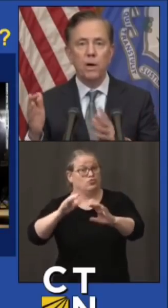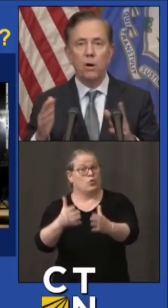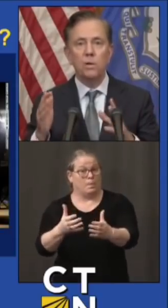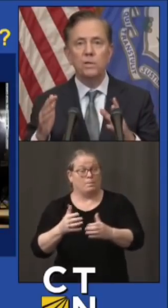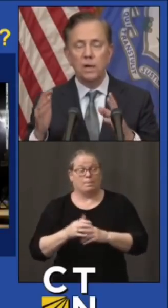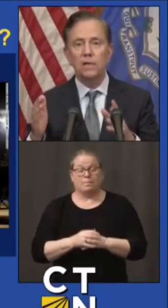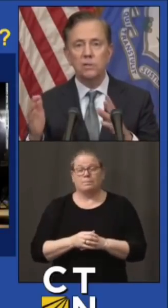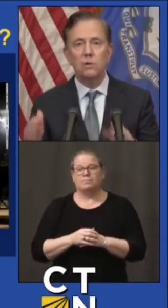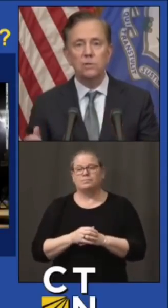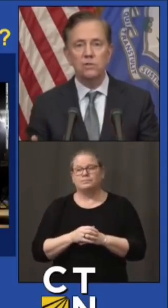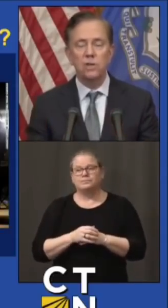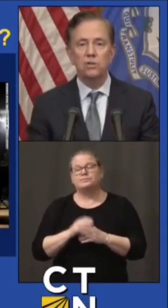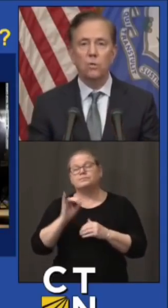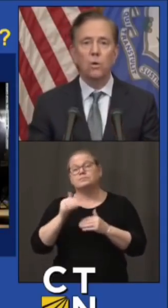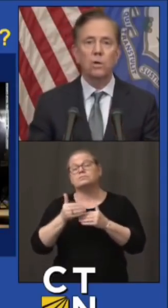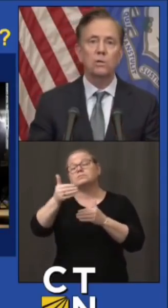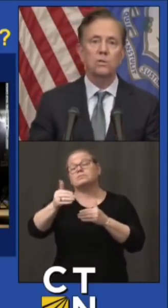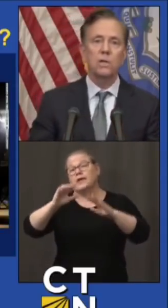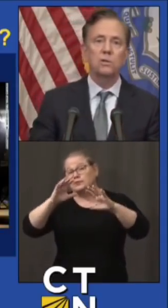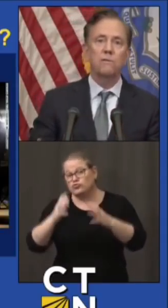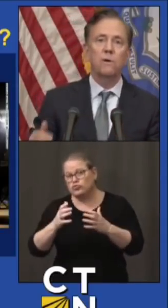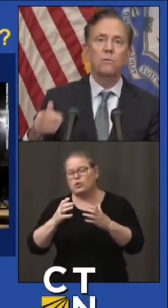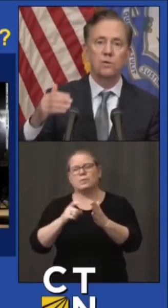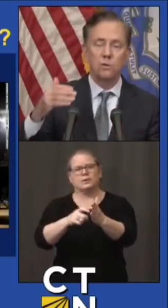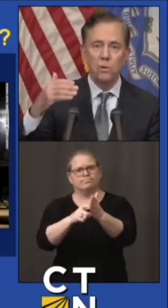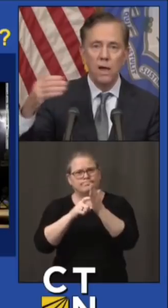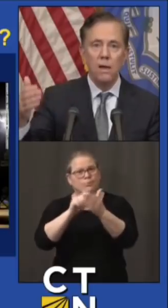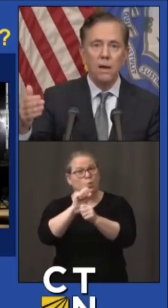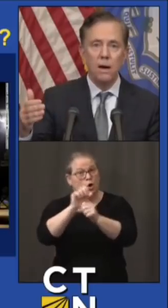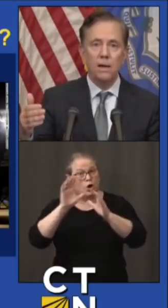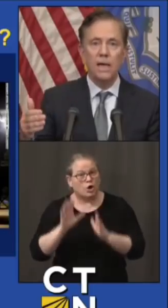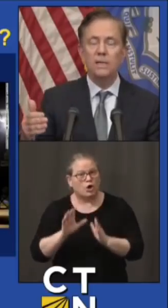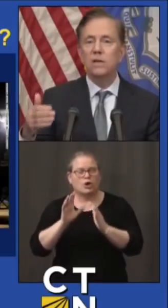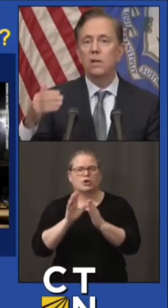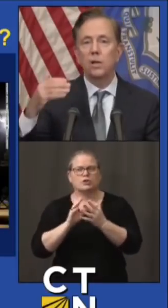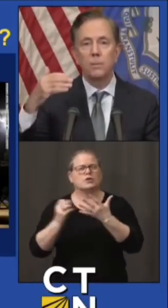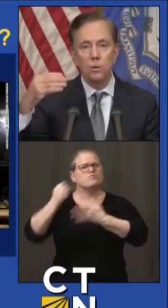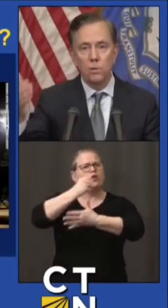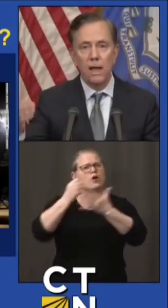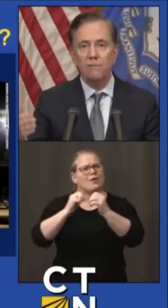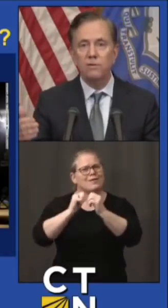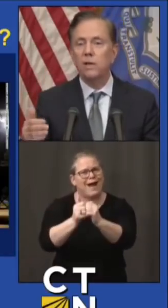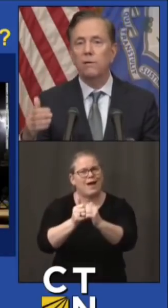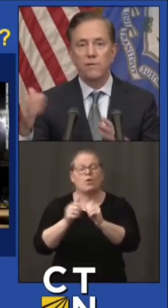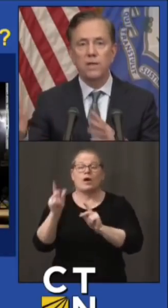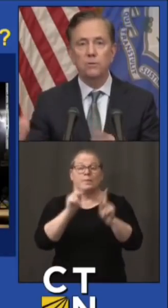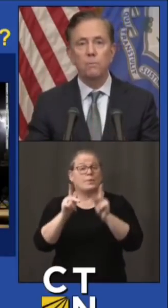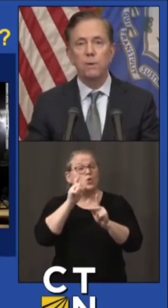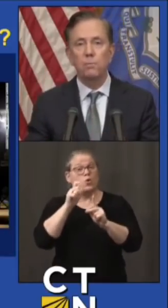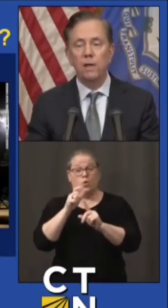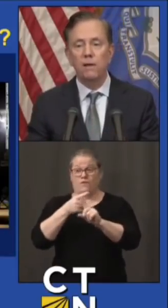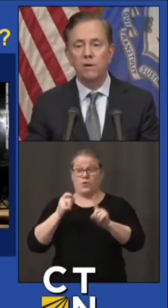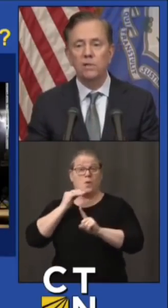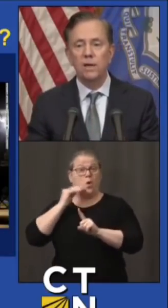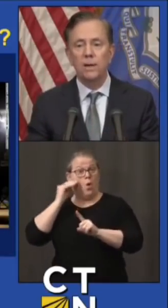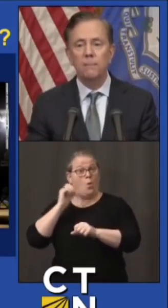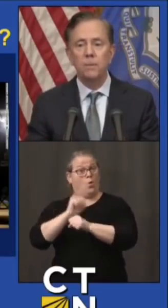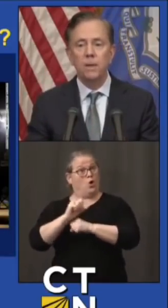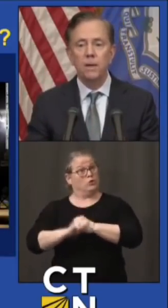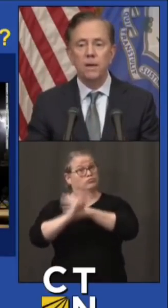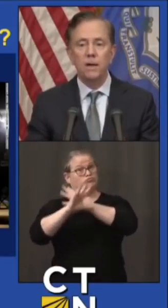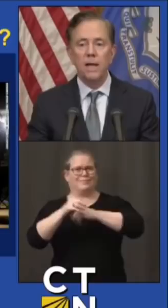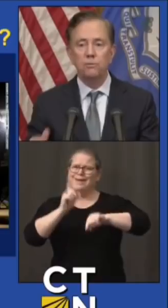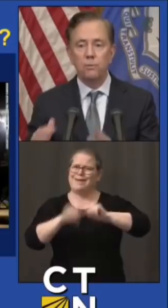we prioritize those essential workers. These are folks who can't telecommute, have to interface with people every